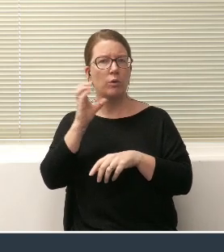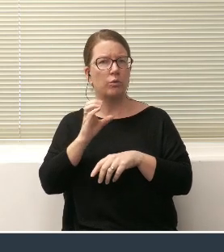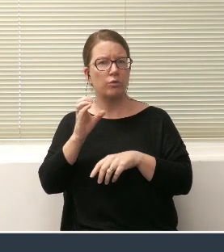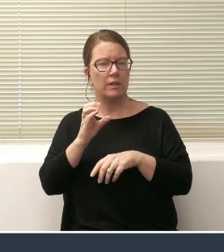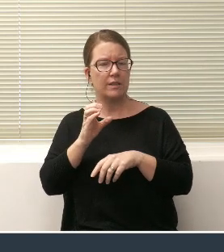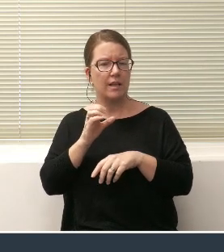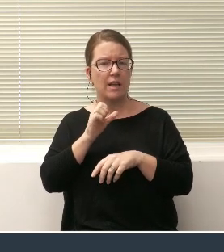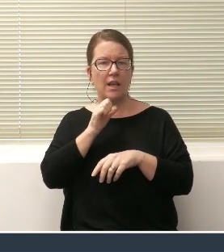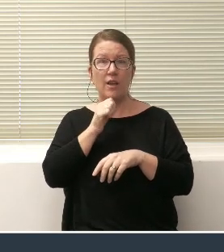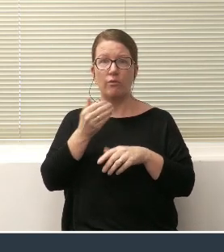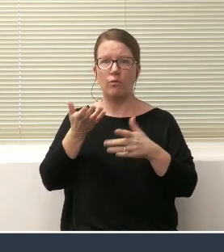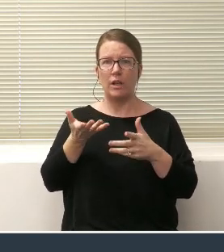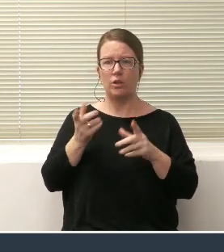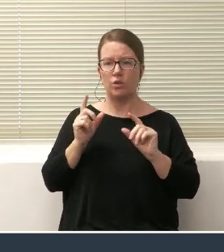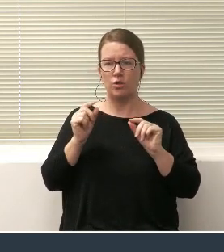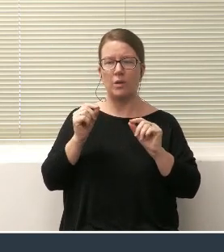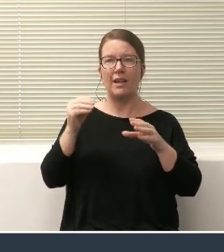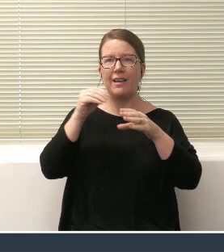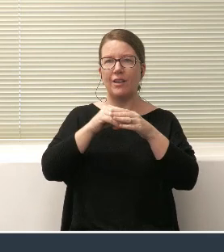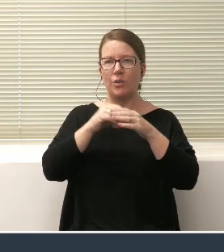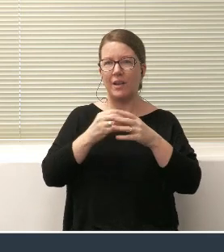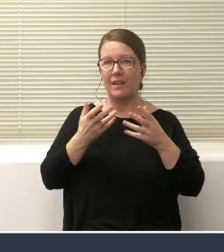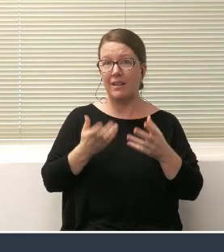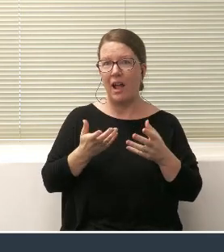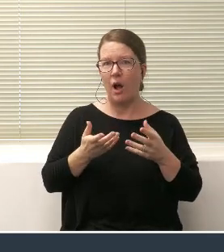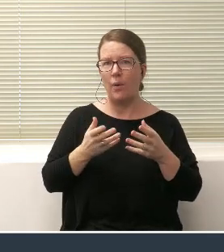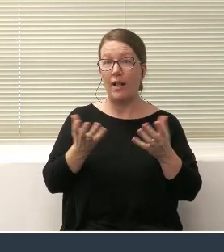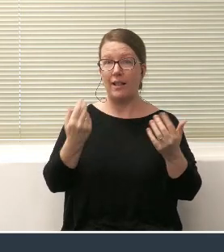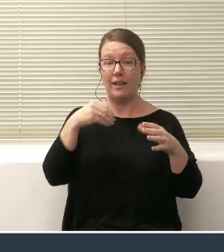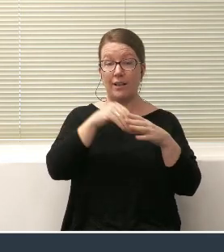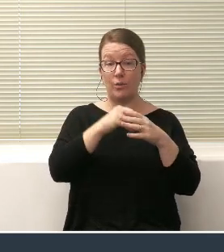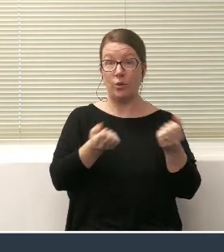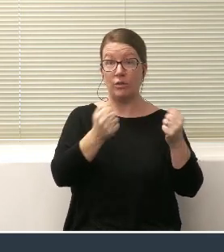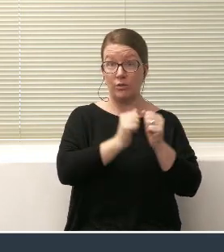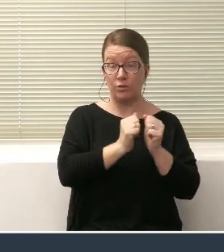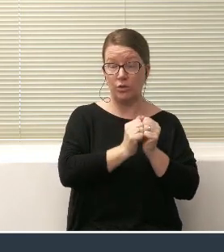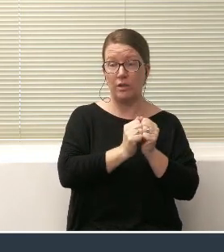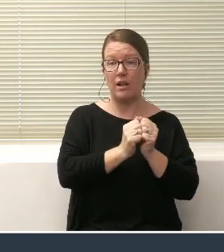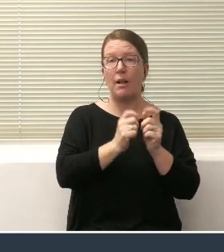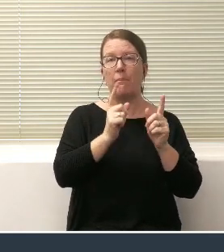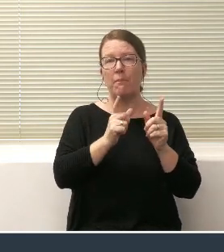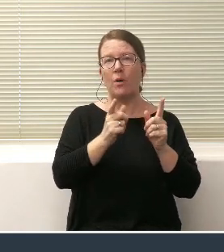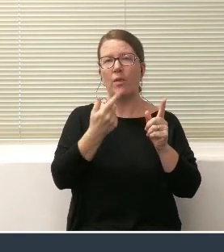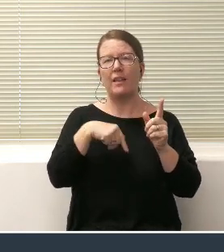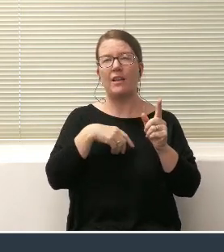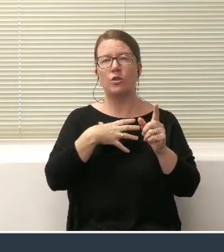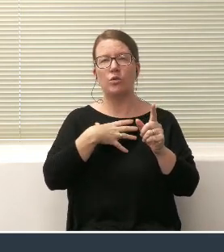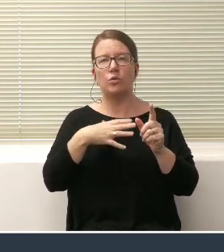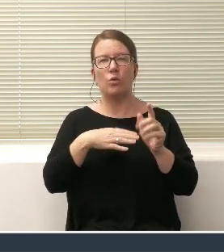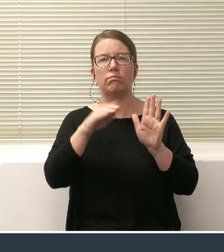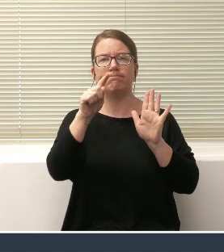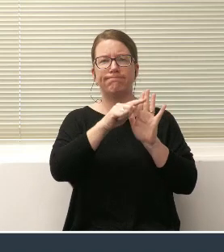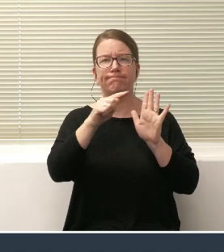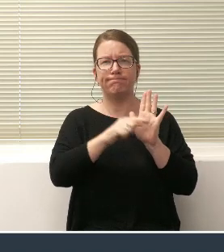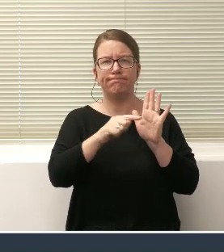starting to get too prescriptive if we include that as part of our resolution, but that we can direct council officers that